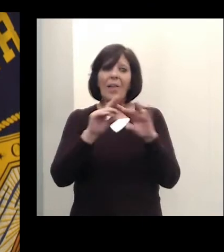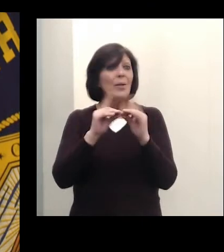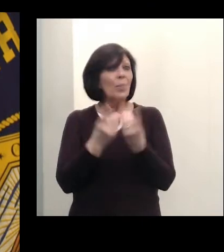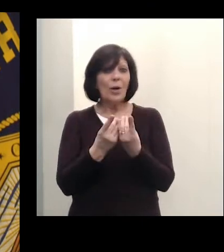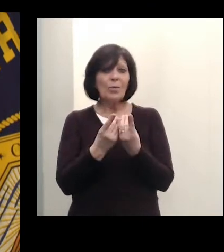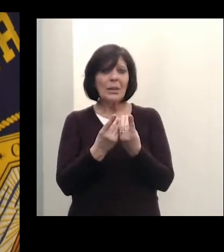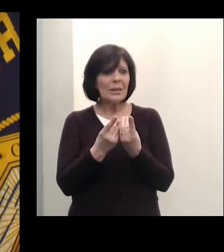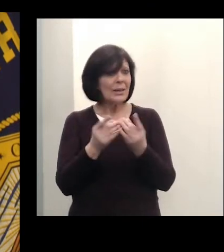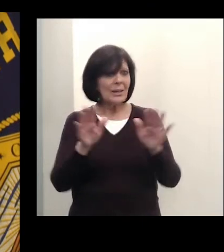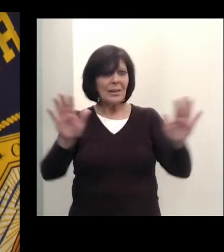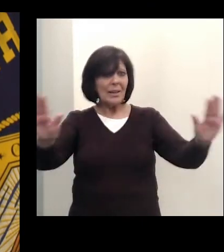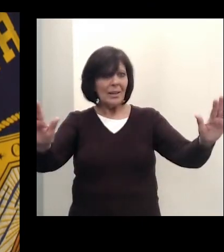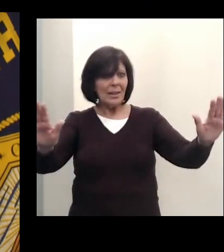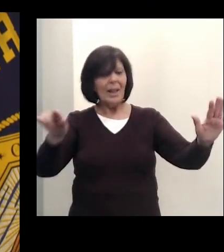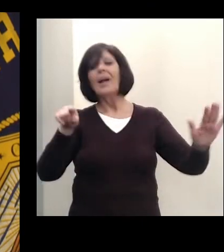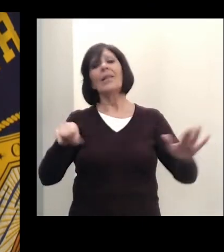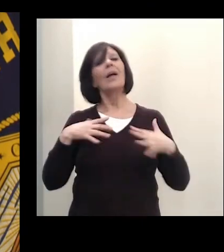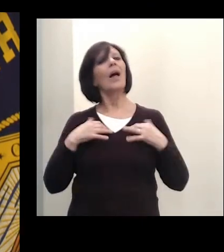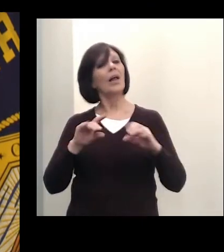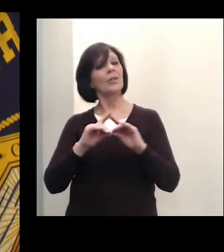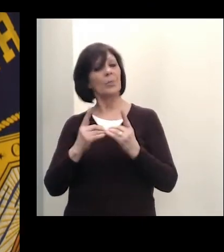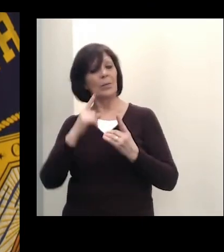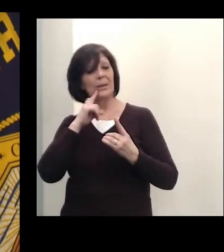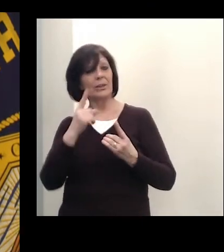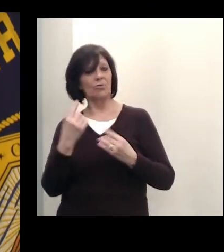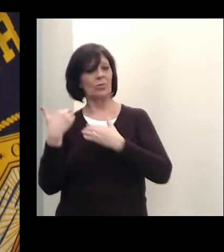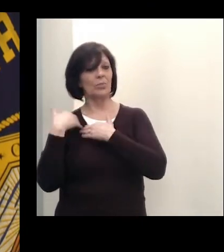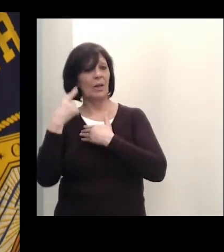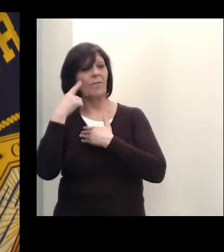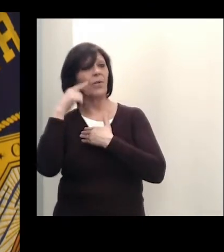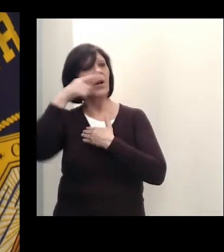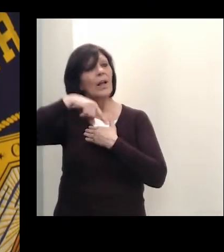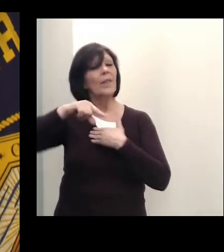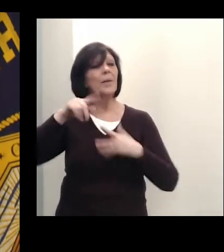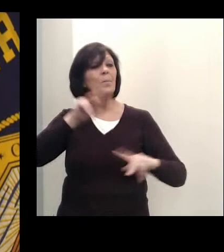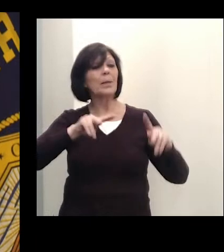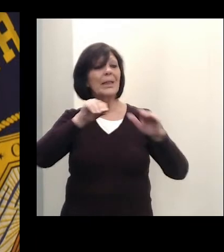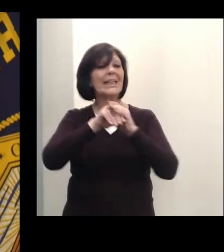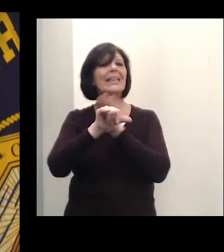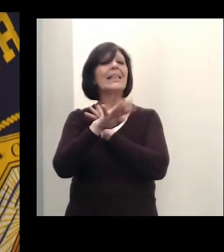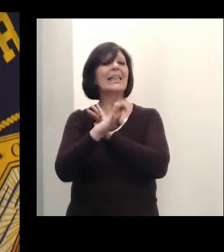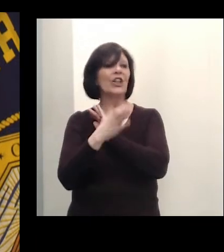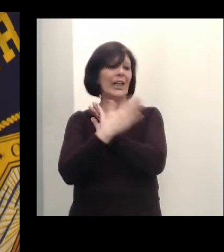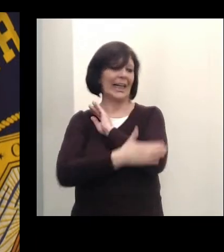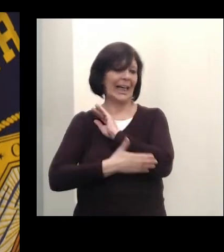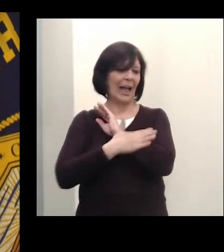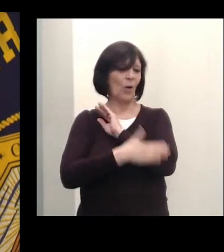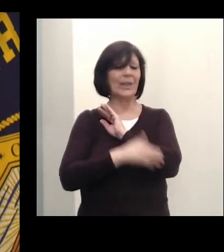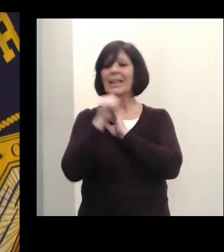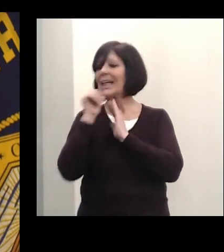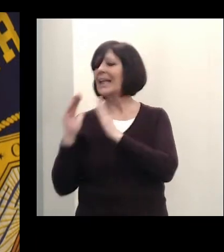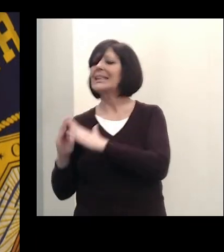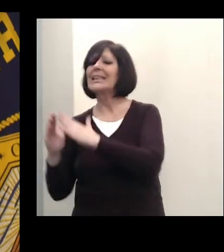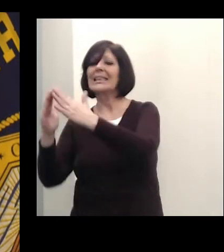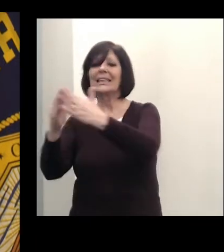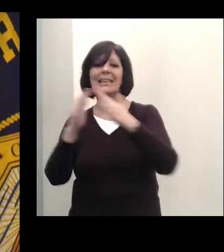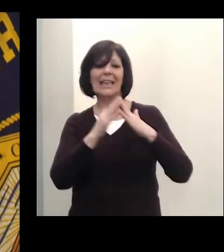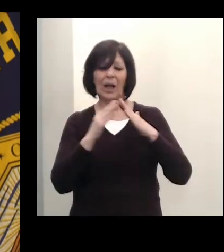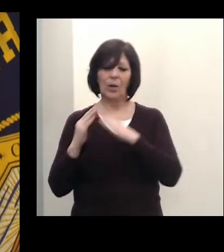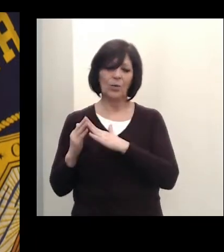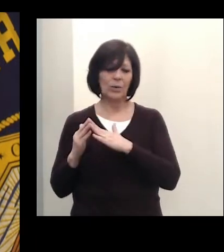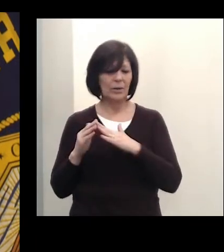health department that is responsible for the health and wellness of our citizens, not the village. But the village, as a government, has